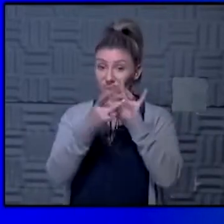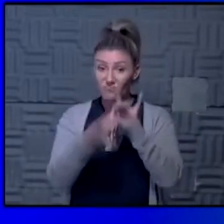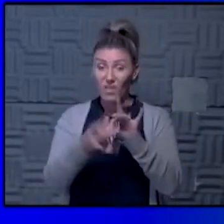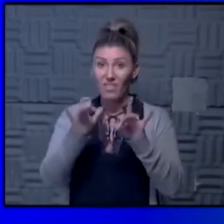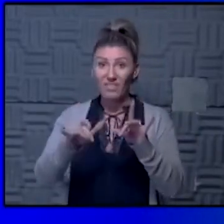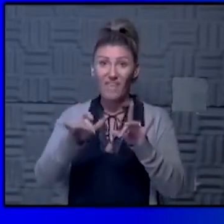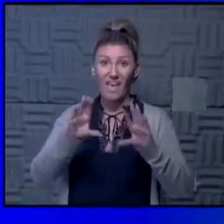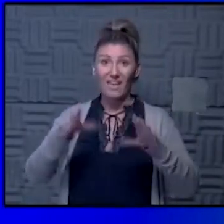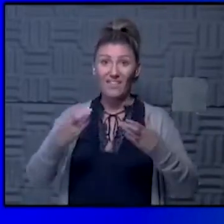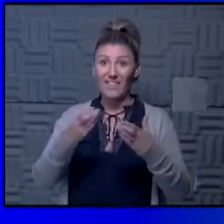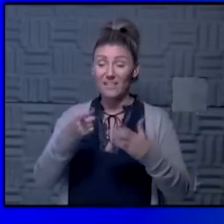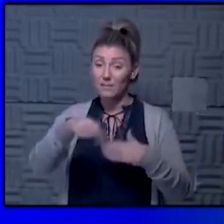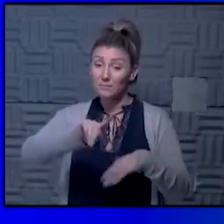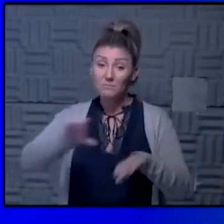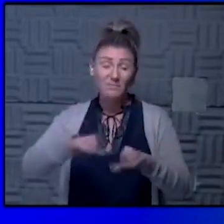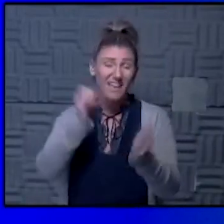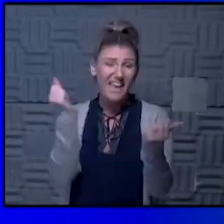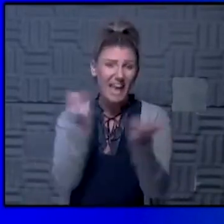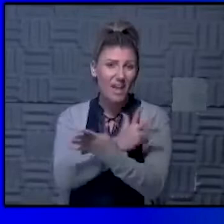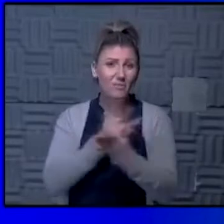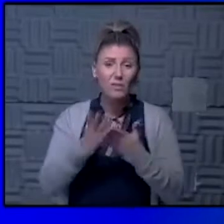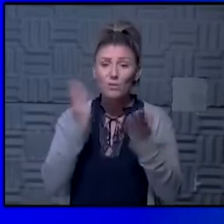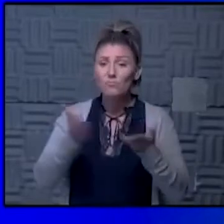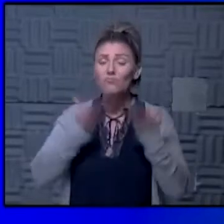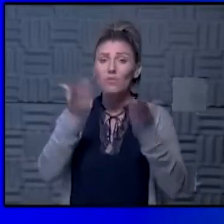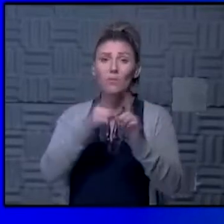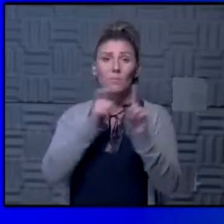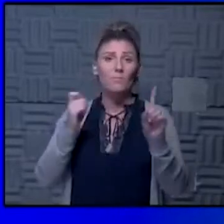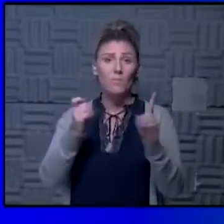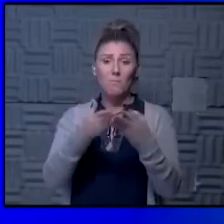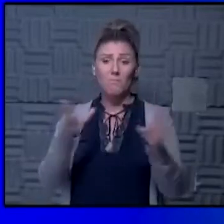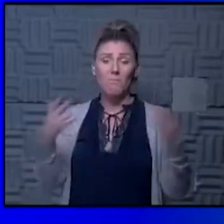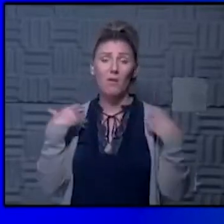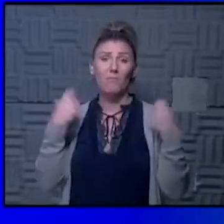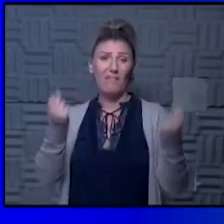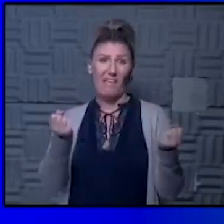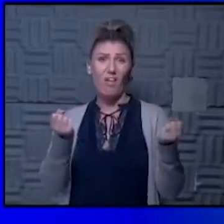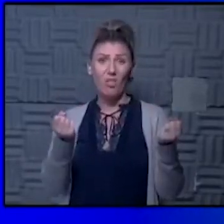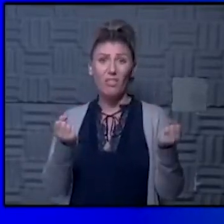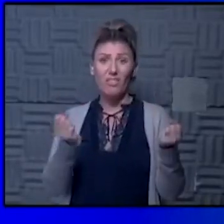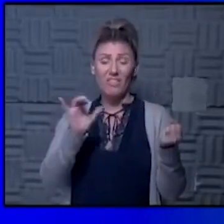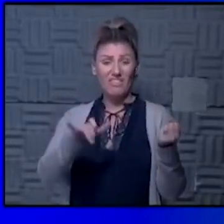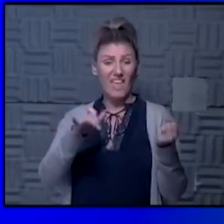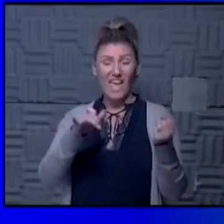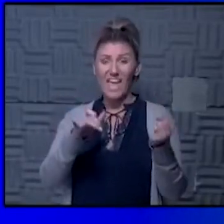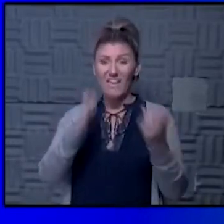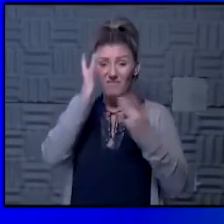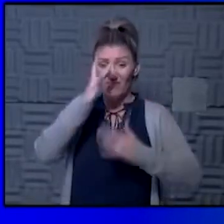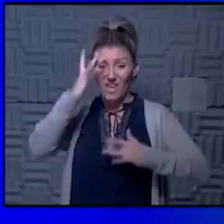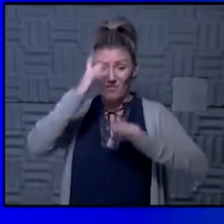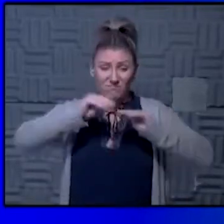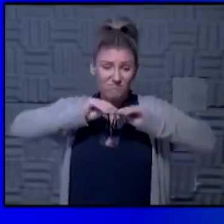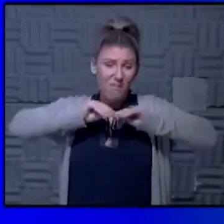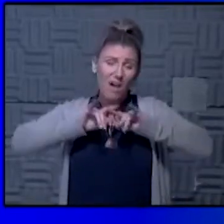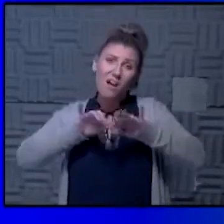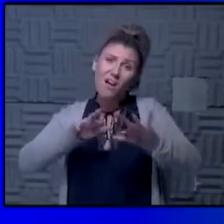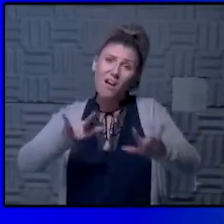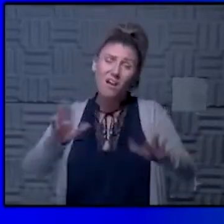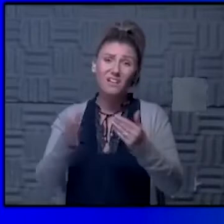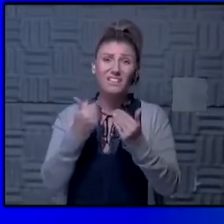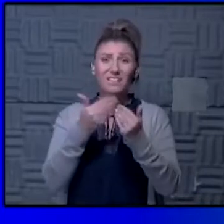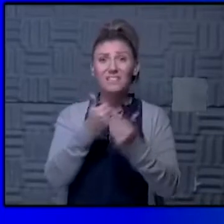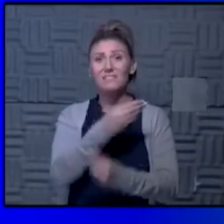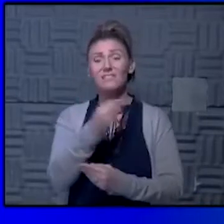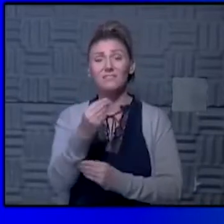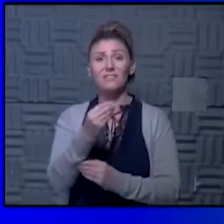doing everything recommended by the public health authorities. They still had it. This virus just spreads with clinical efficiency, and